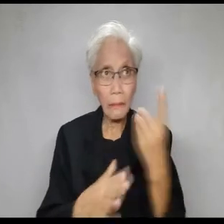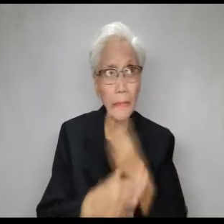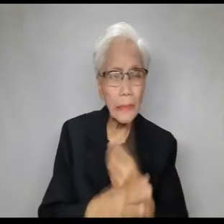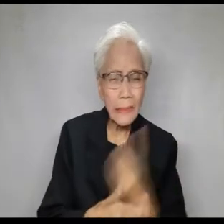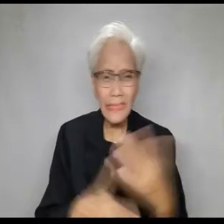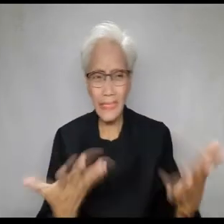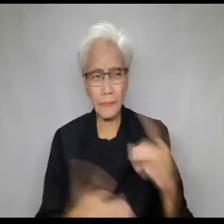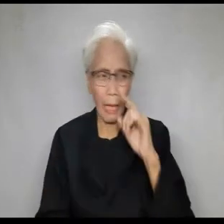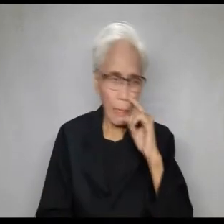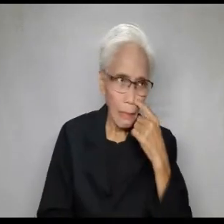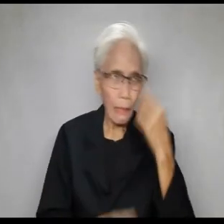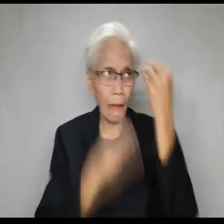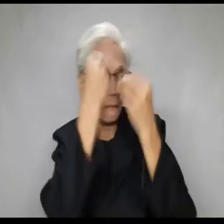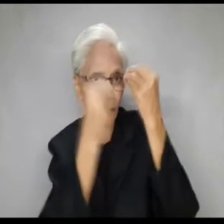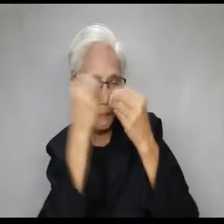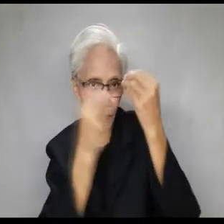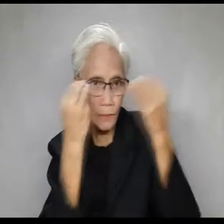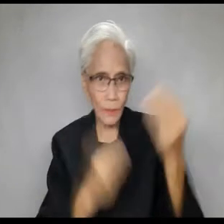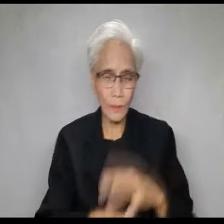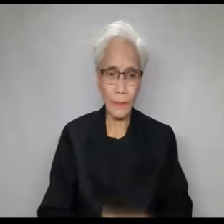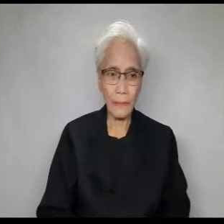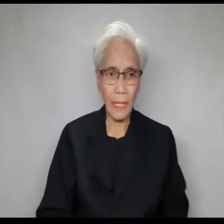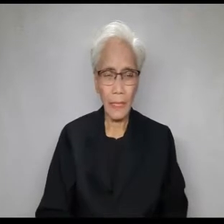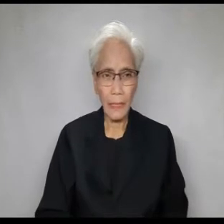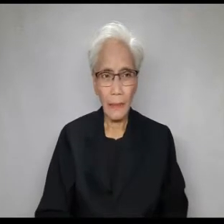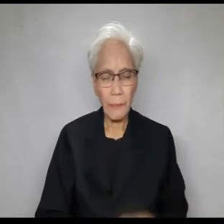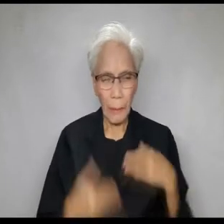tension, confusion, and agitation.